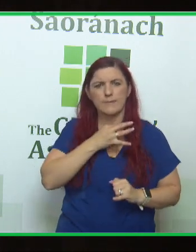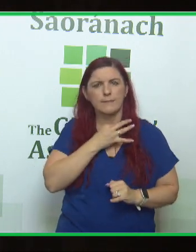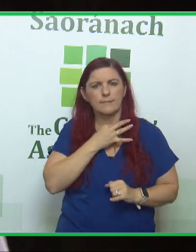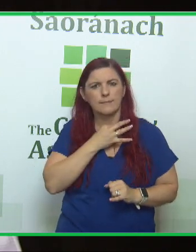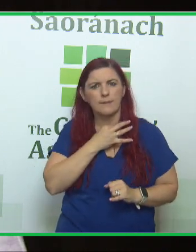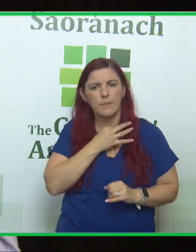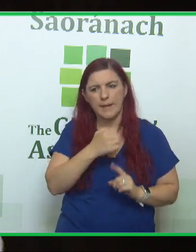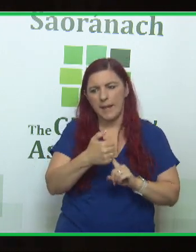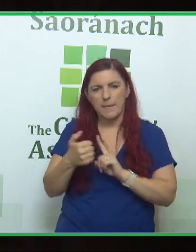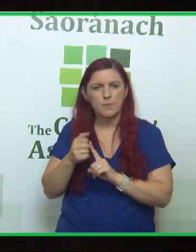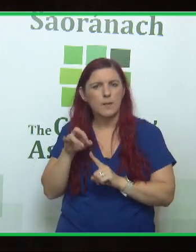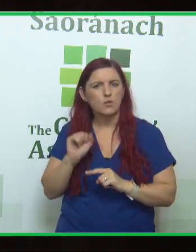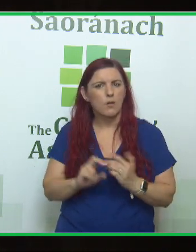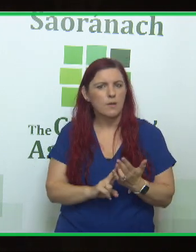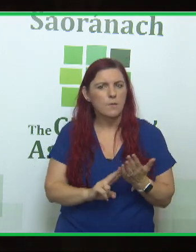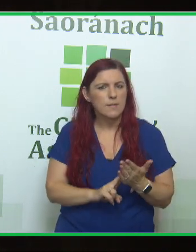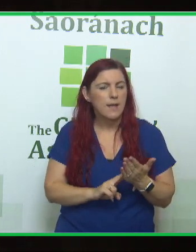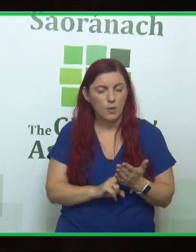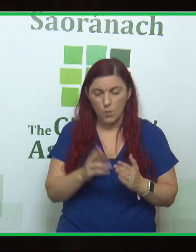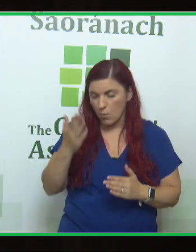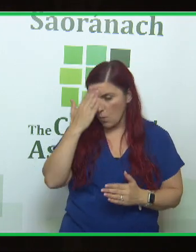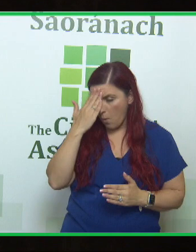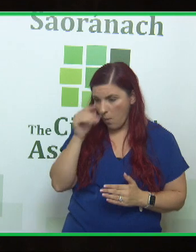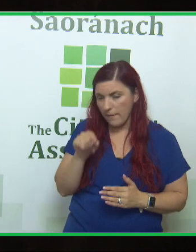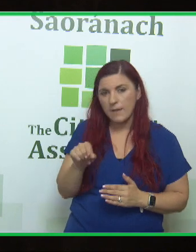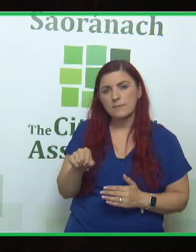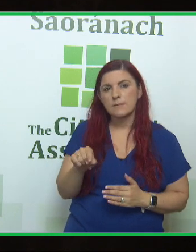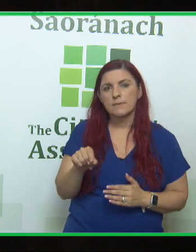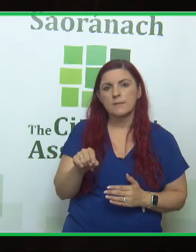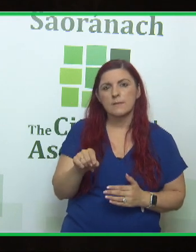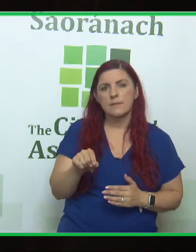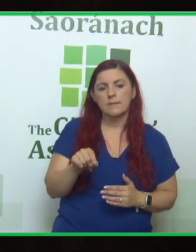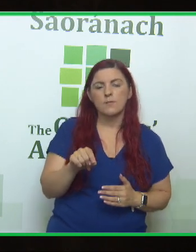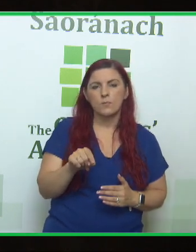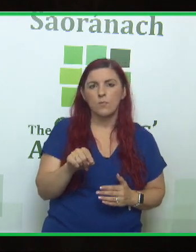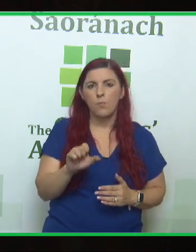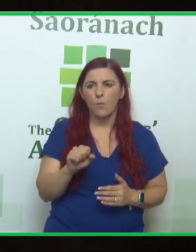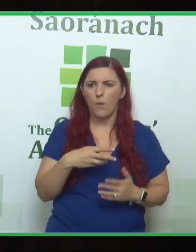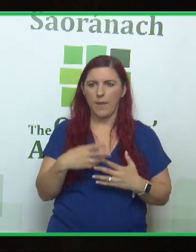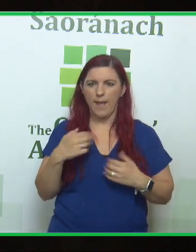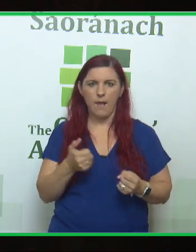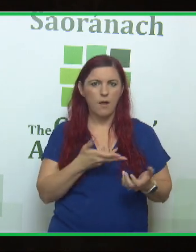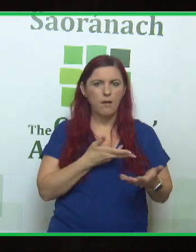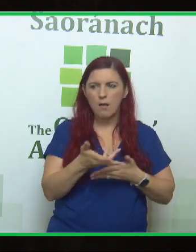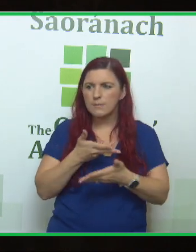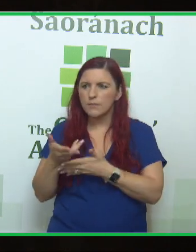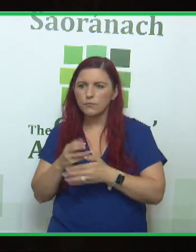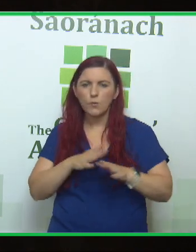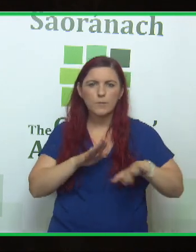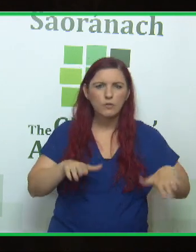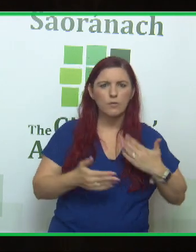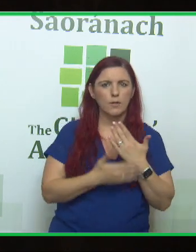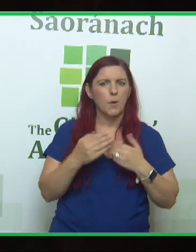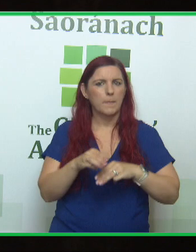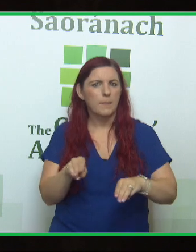by drug use. And you'll know that we actually undertook a consultation with children and young people to inform the work of the Citizens'